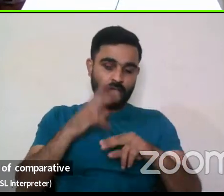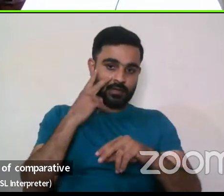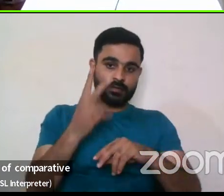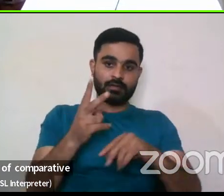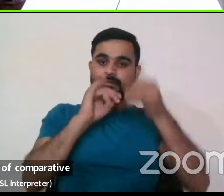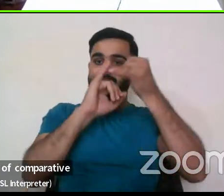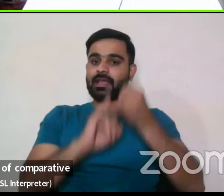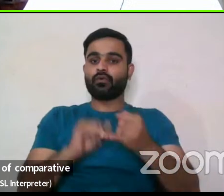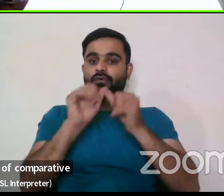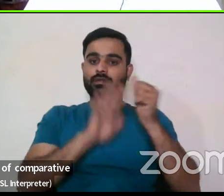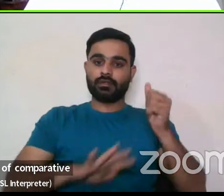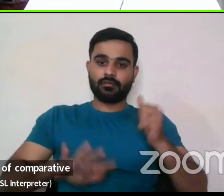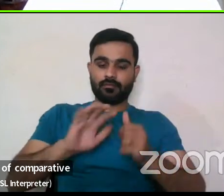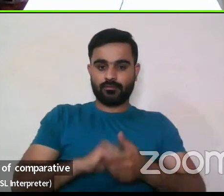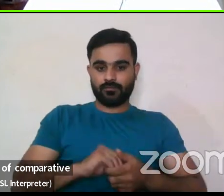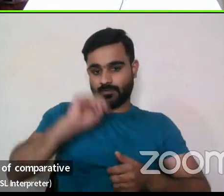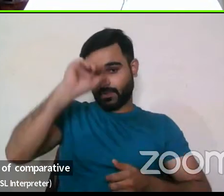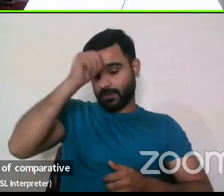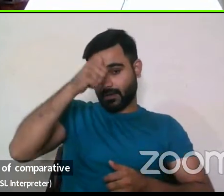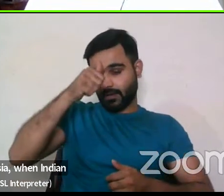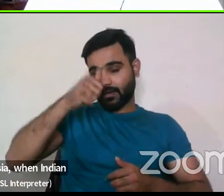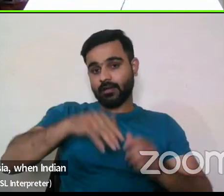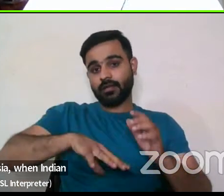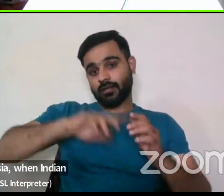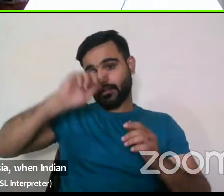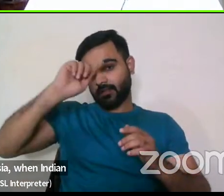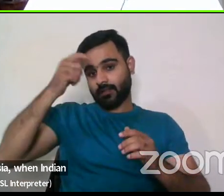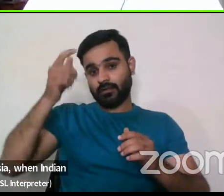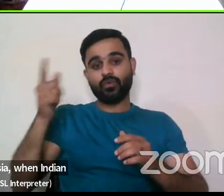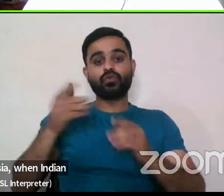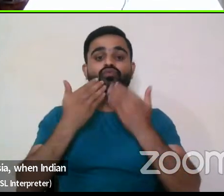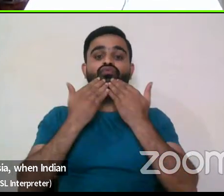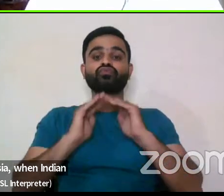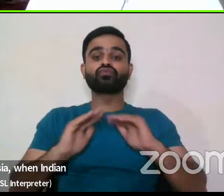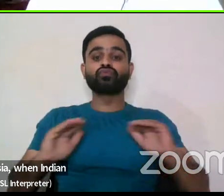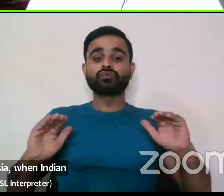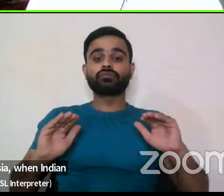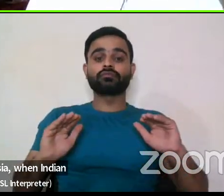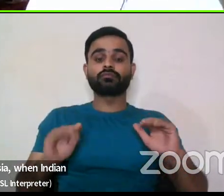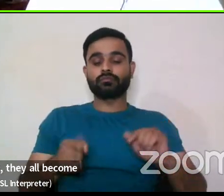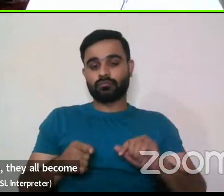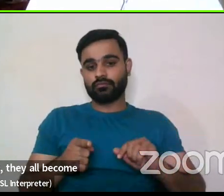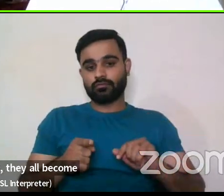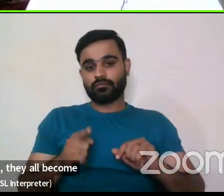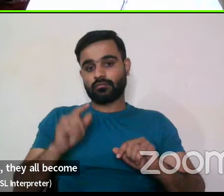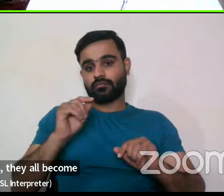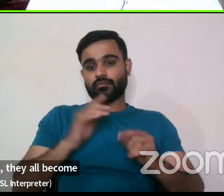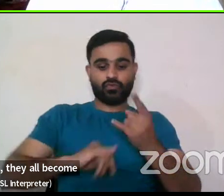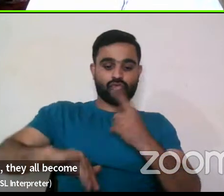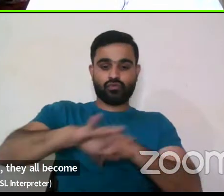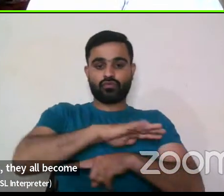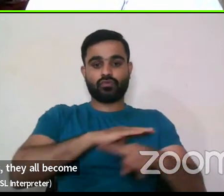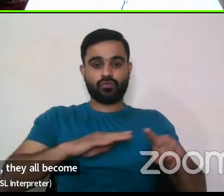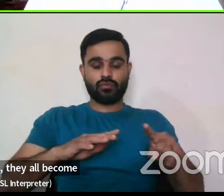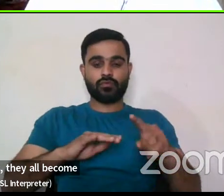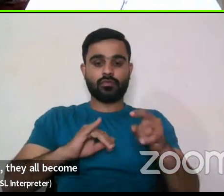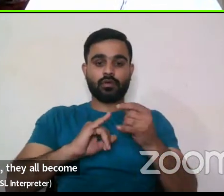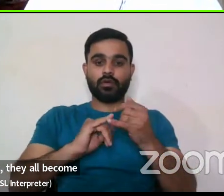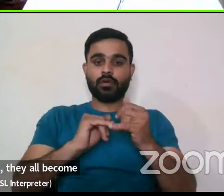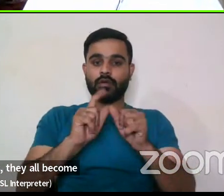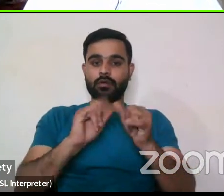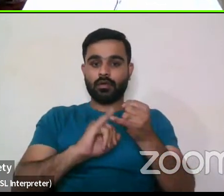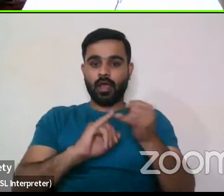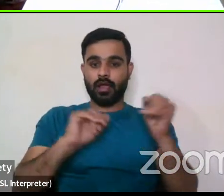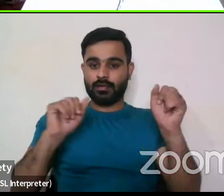Asia. When Indians go abroad, I suppose as students, they all become part of this student society called SALSA.